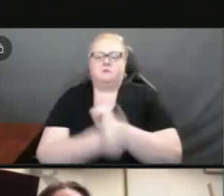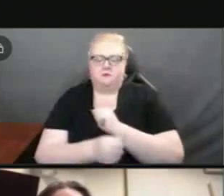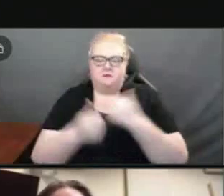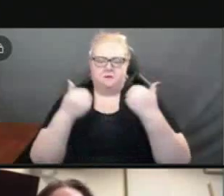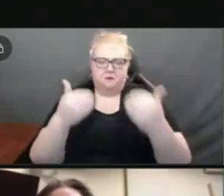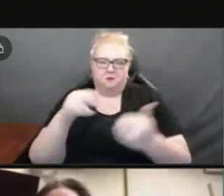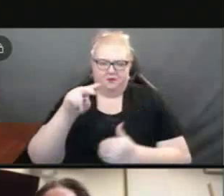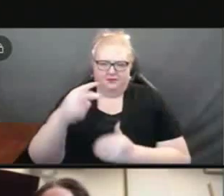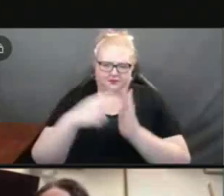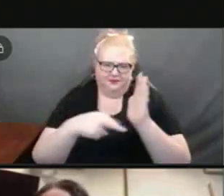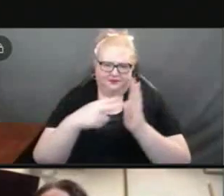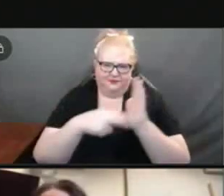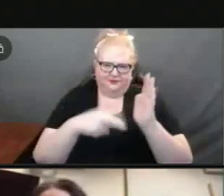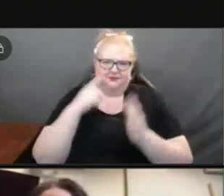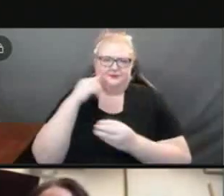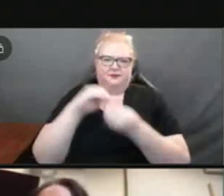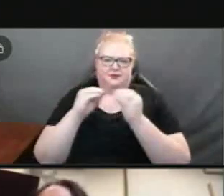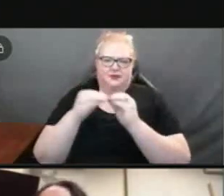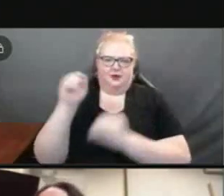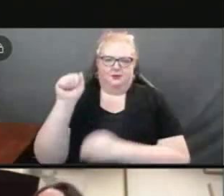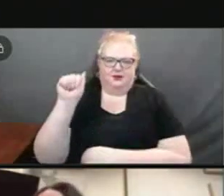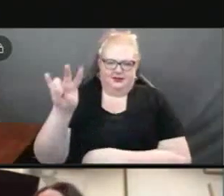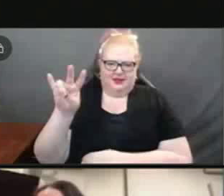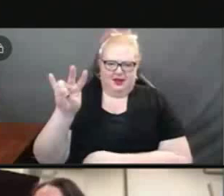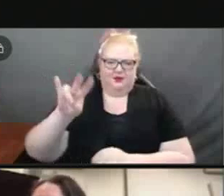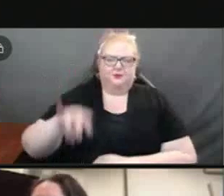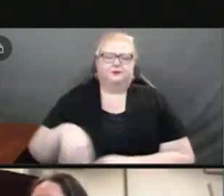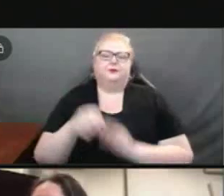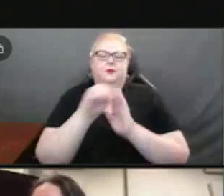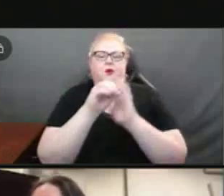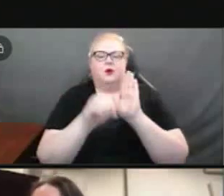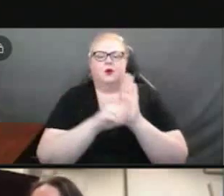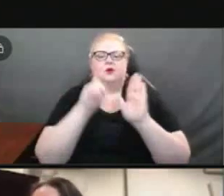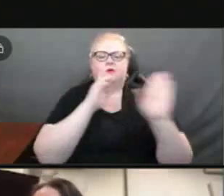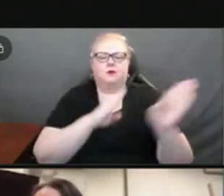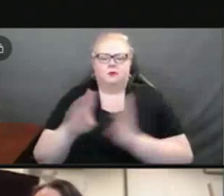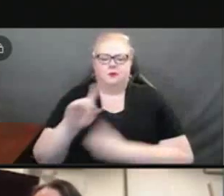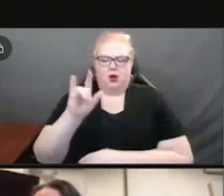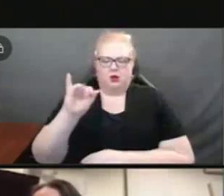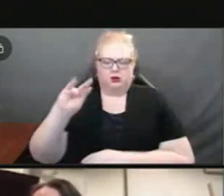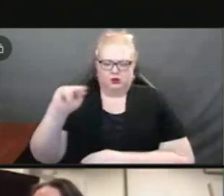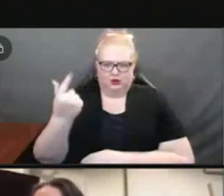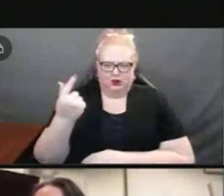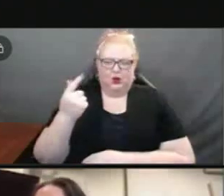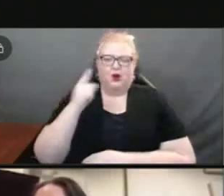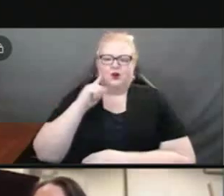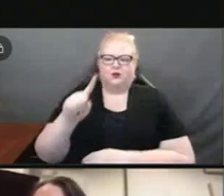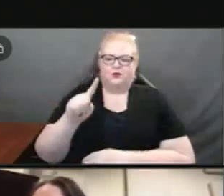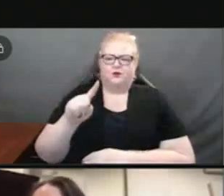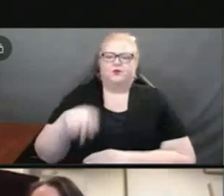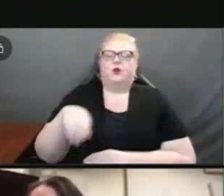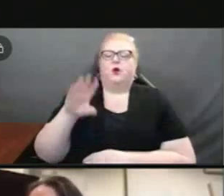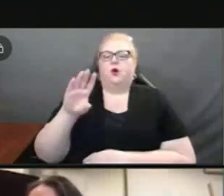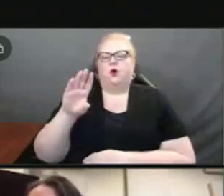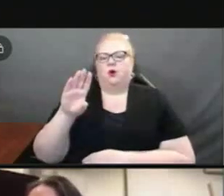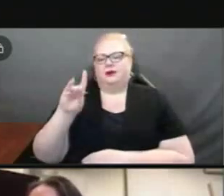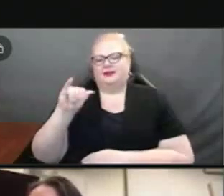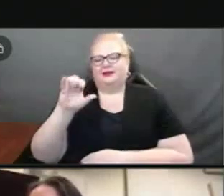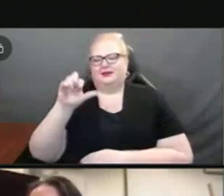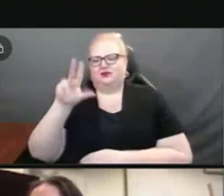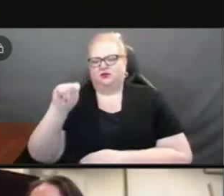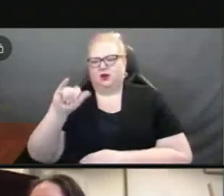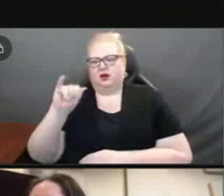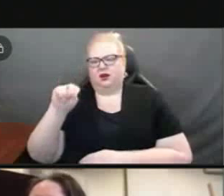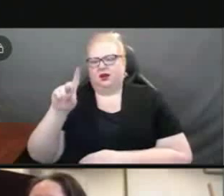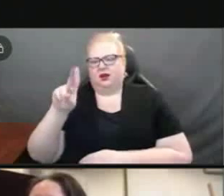reading. For item number 17. An ordinance to approve a plan zoning development, establish a plan district industrial titled Levi Concrete